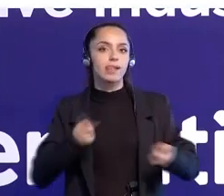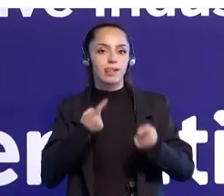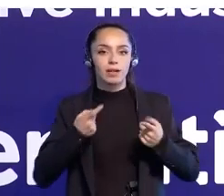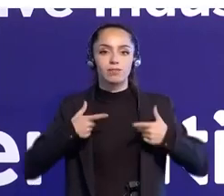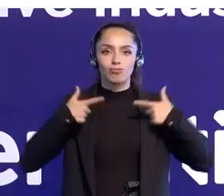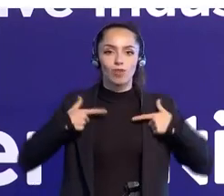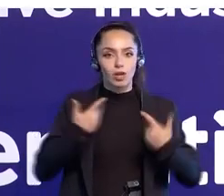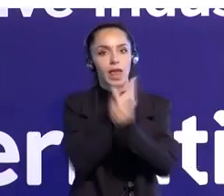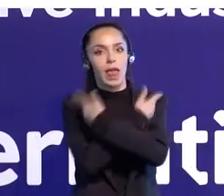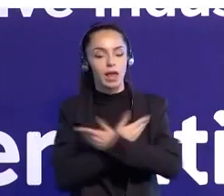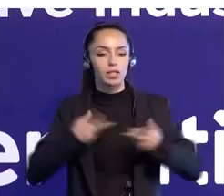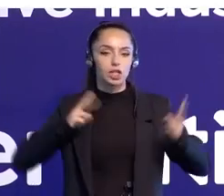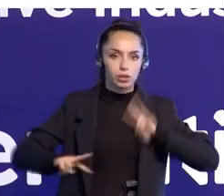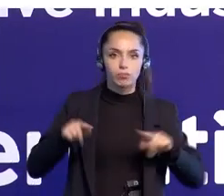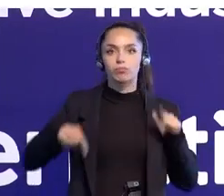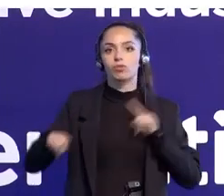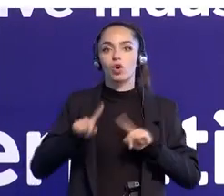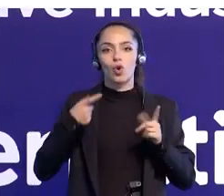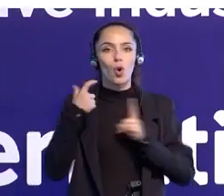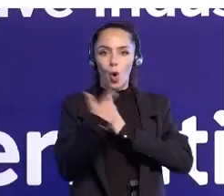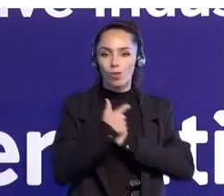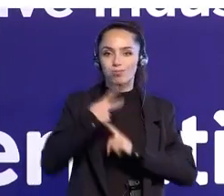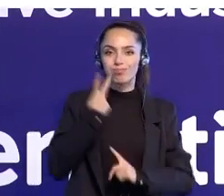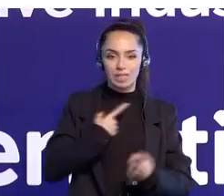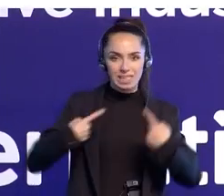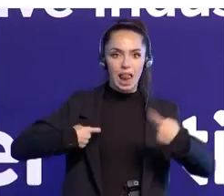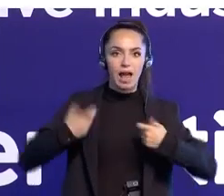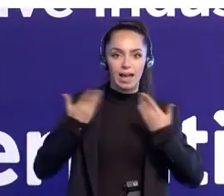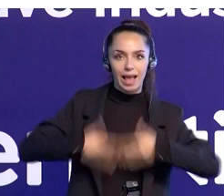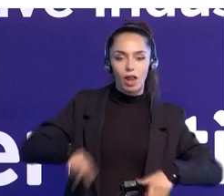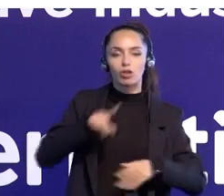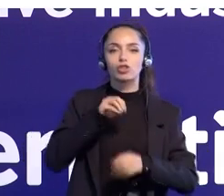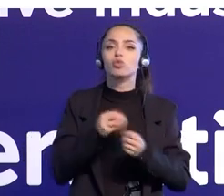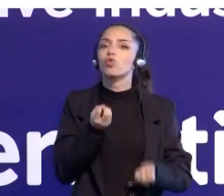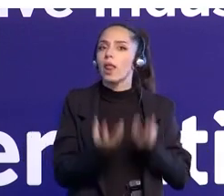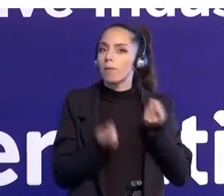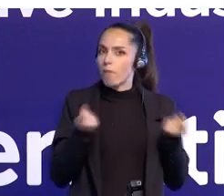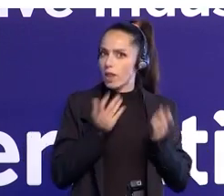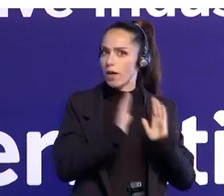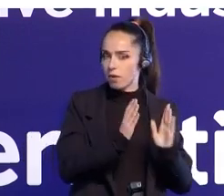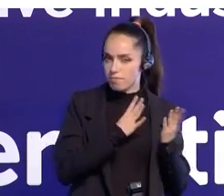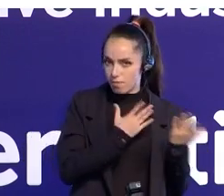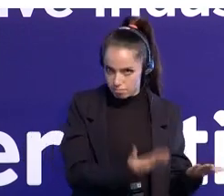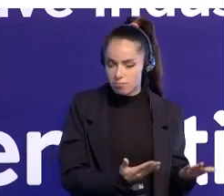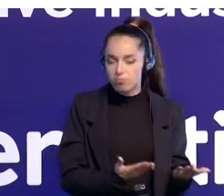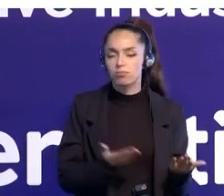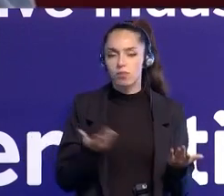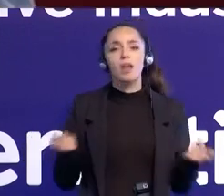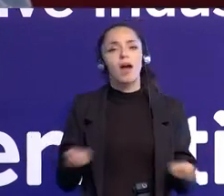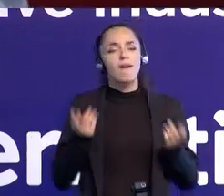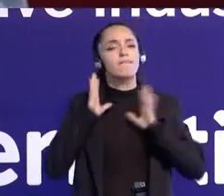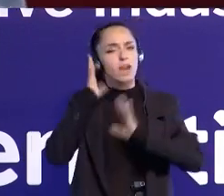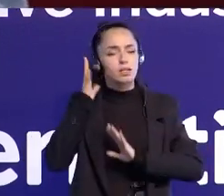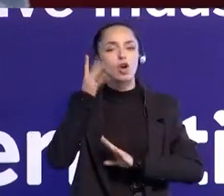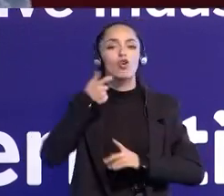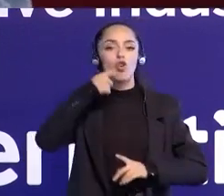with Ukraine and Made with Bravery encourage foreign audience to buy more Ukrainian goods